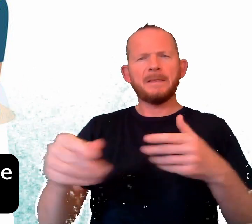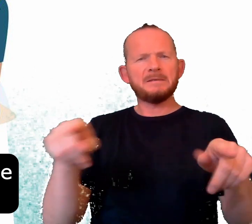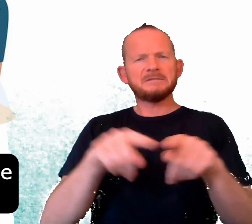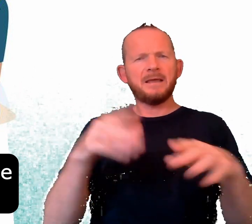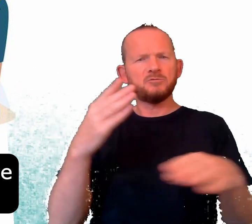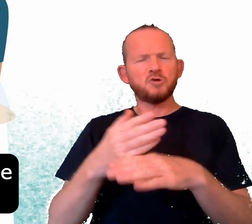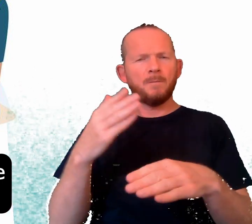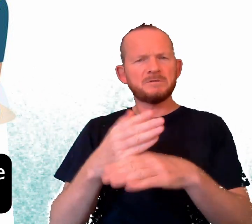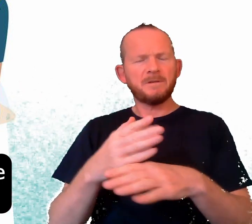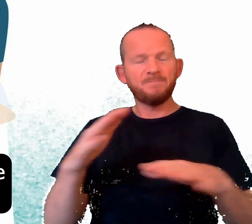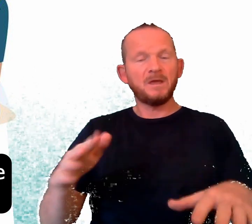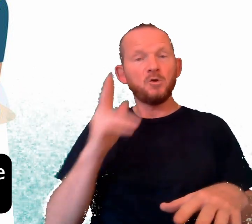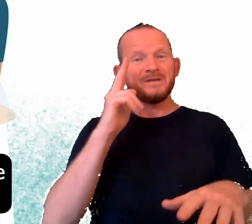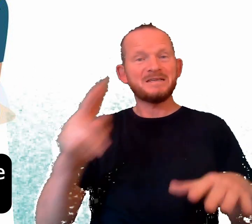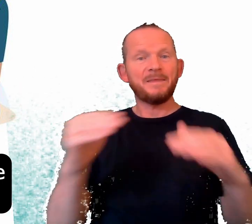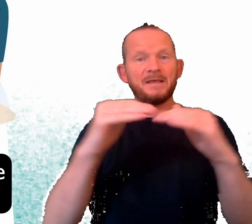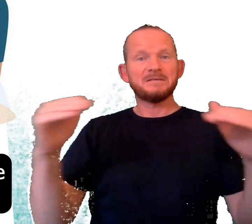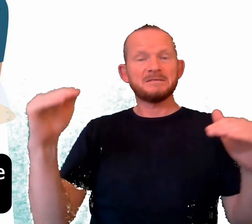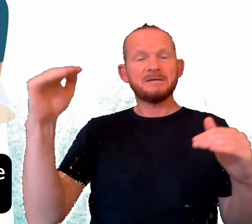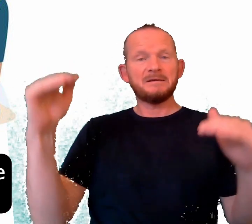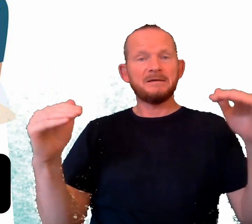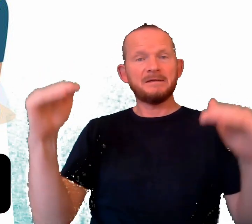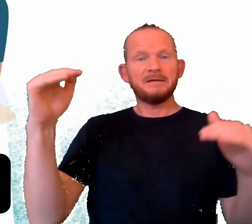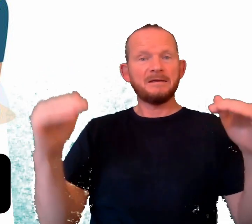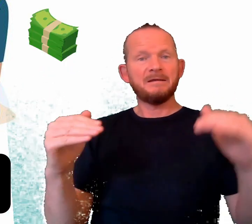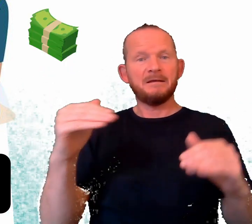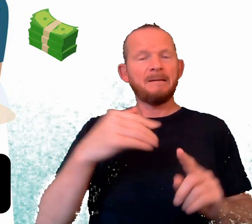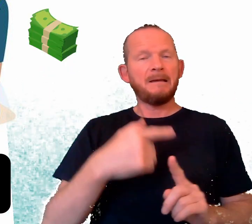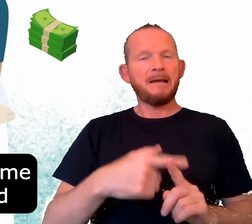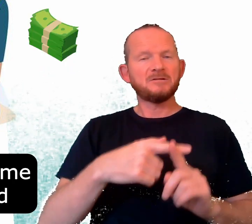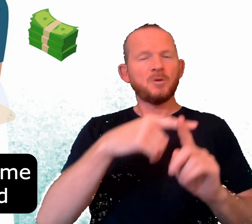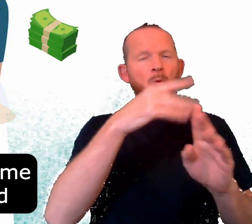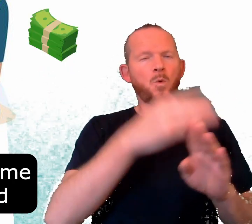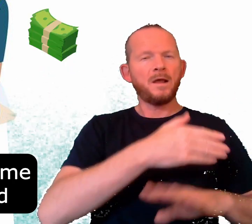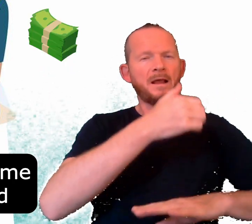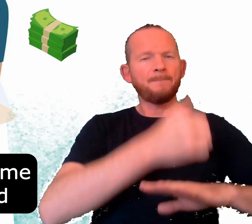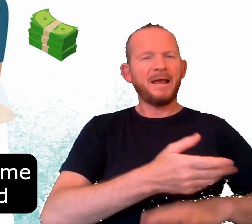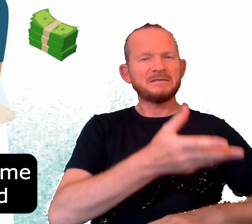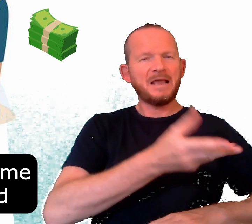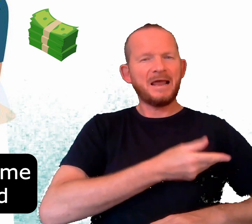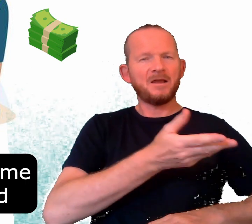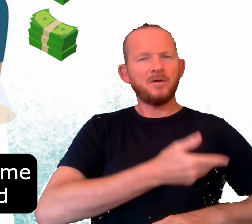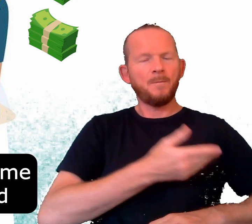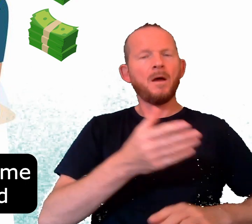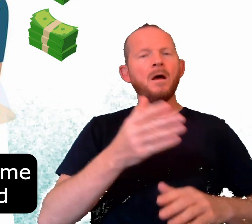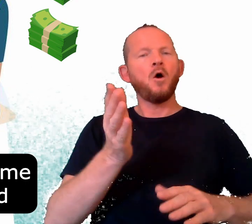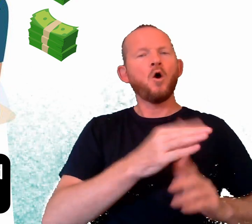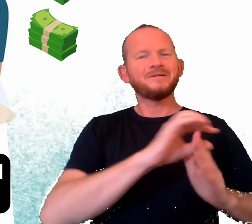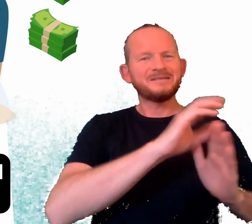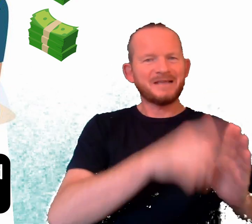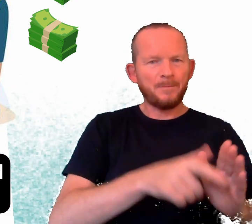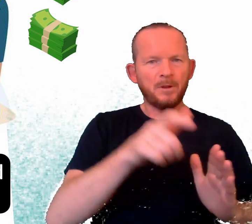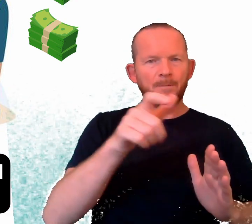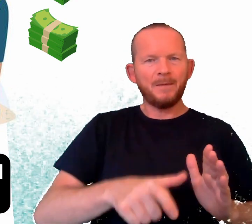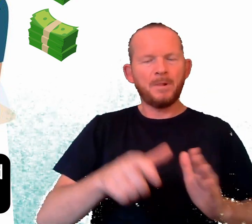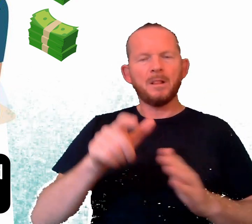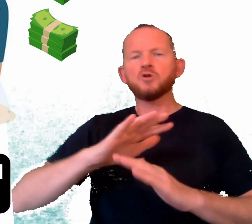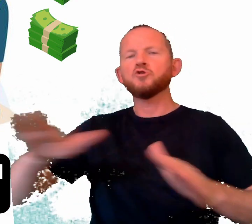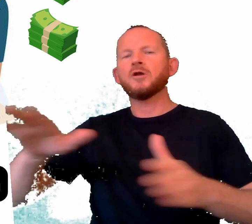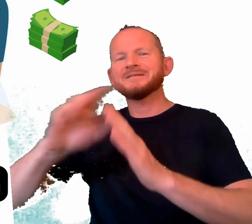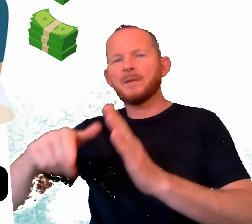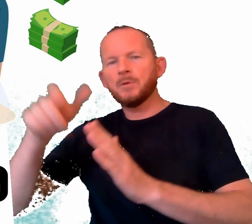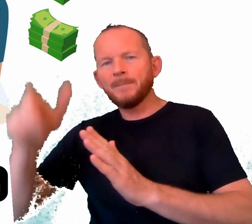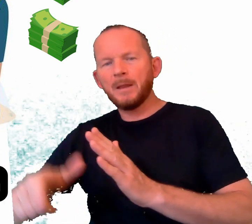assumption we might jump to when we first see this disparity, but instead adds up the working-based income of all disabled and non-disabled